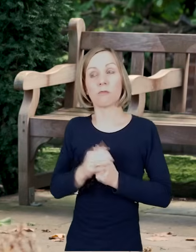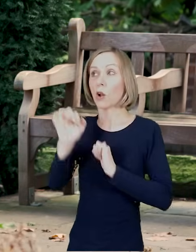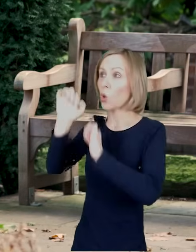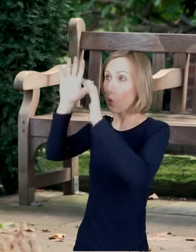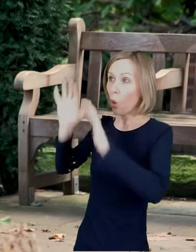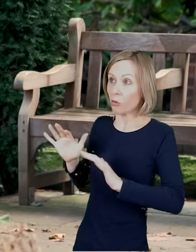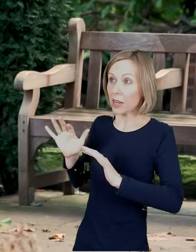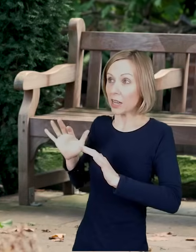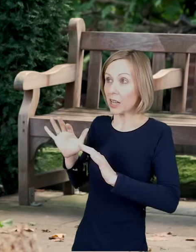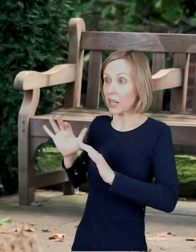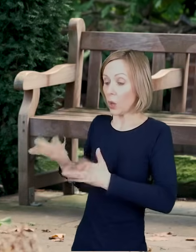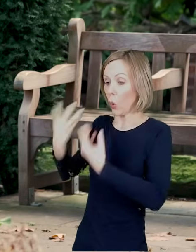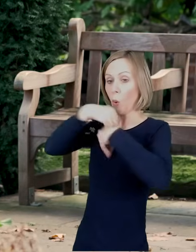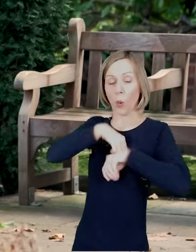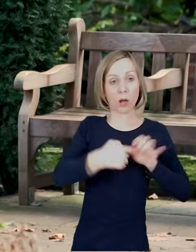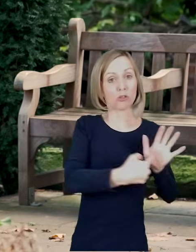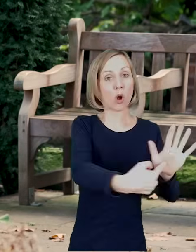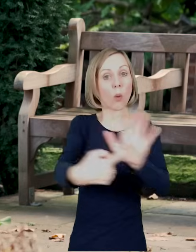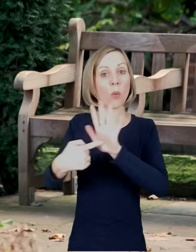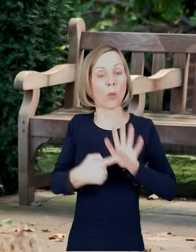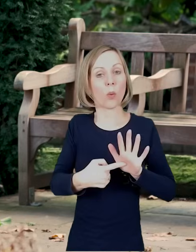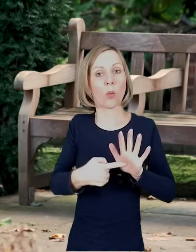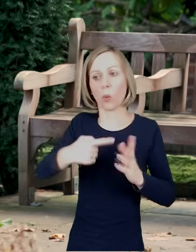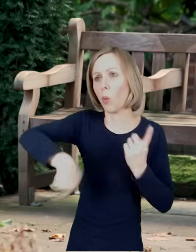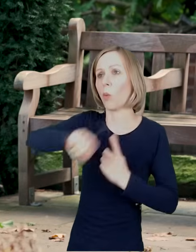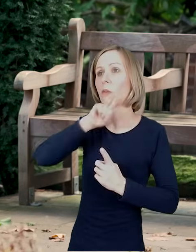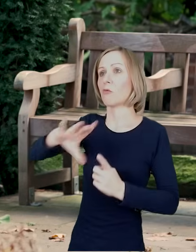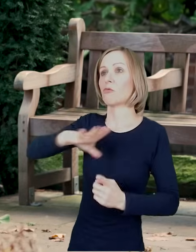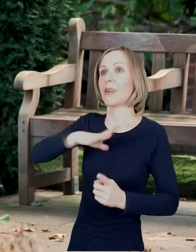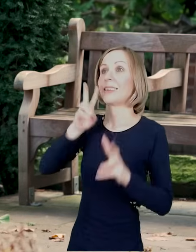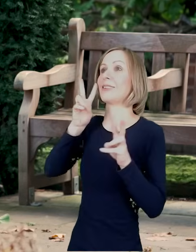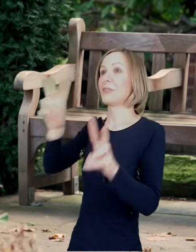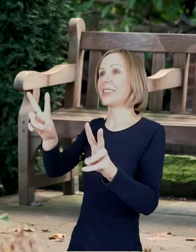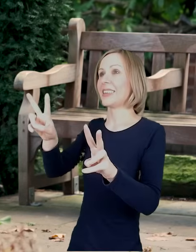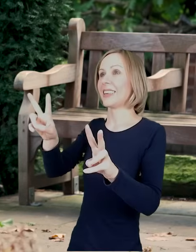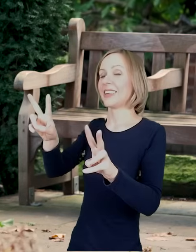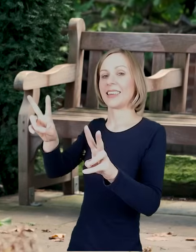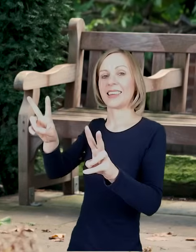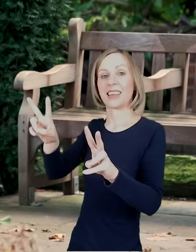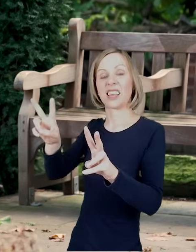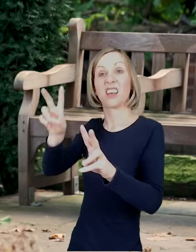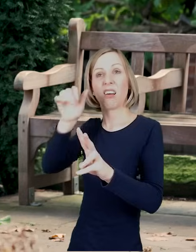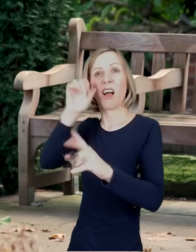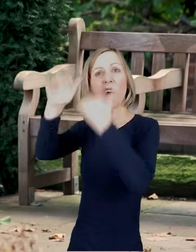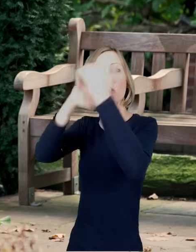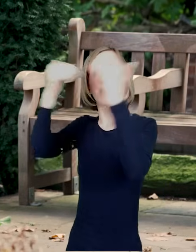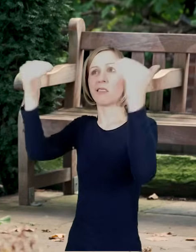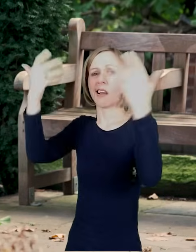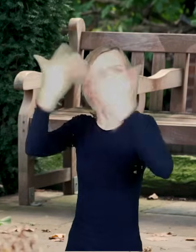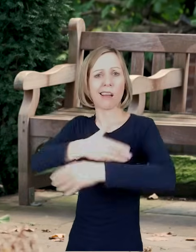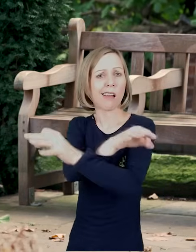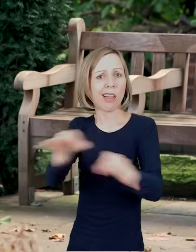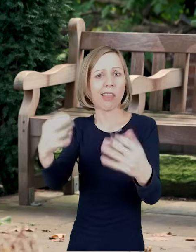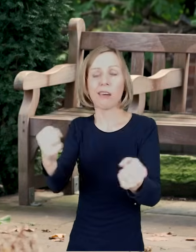on. May we reflect your glory this day, and so be made ready to see your face in the heavenly city, where night shall